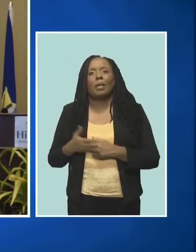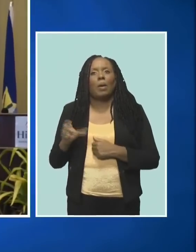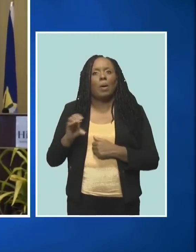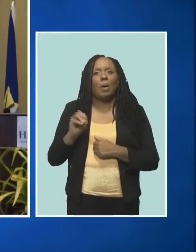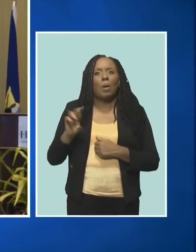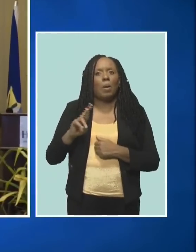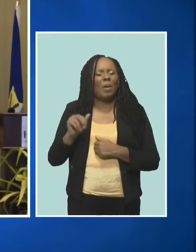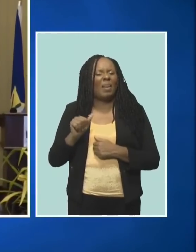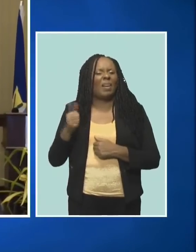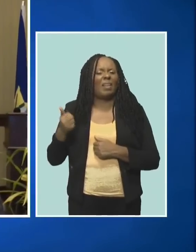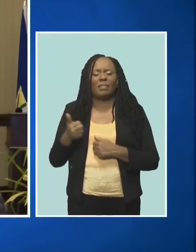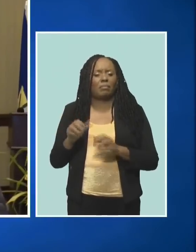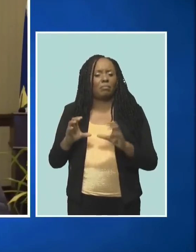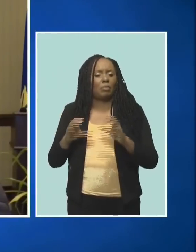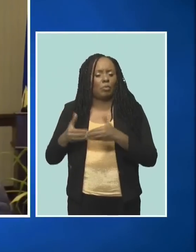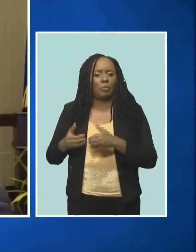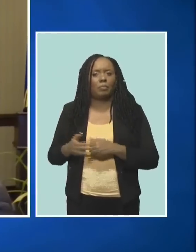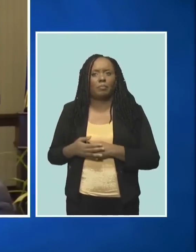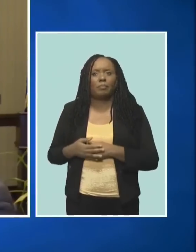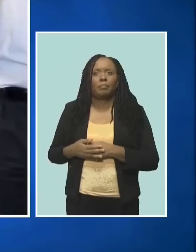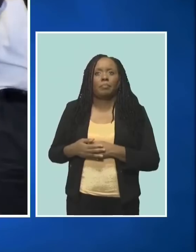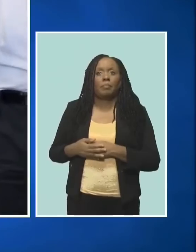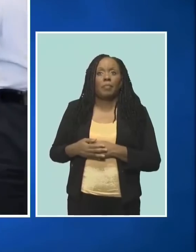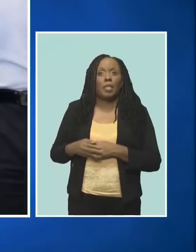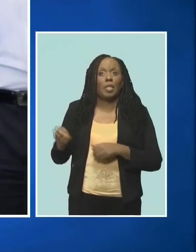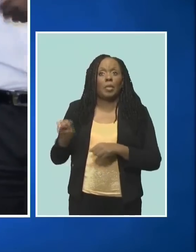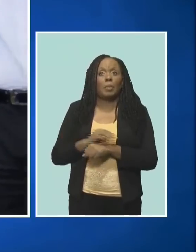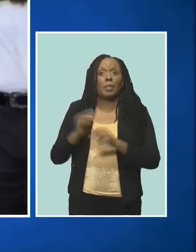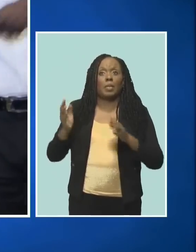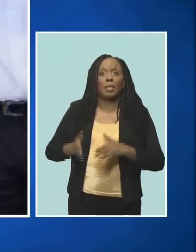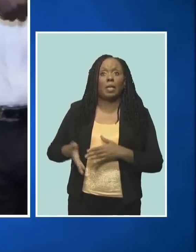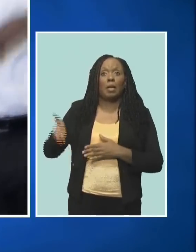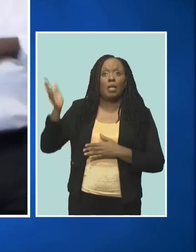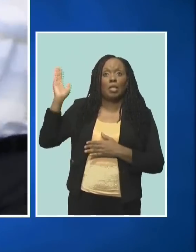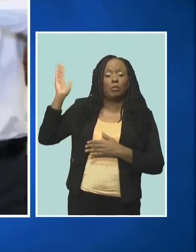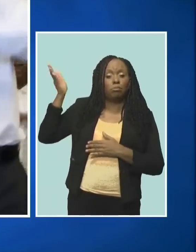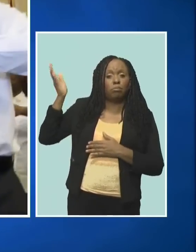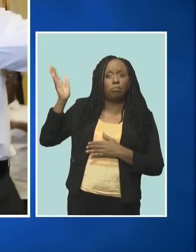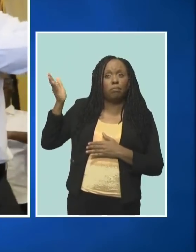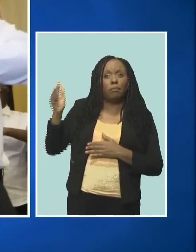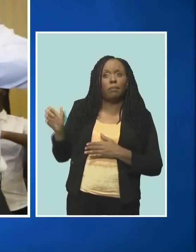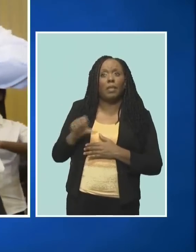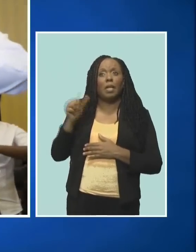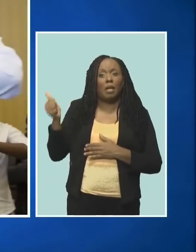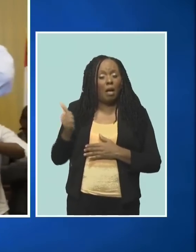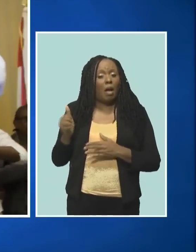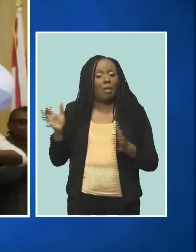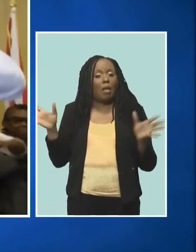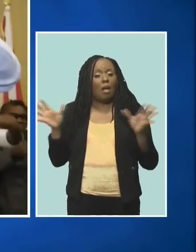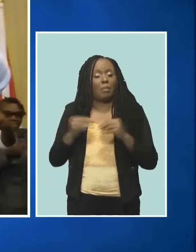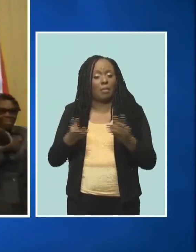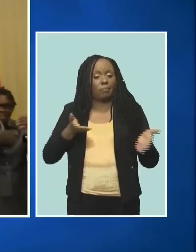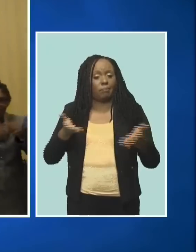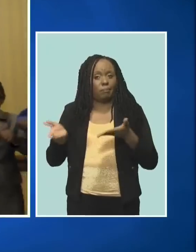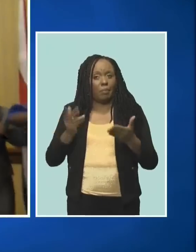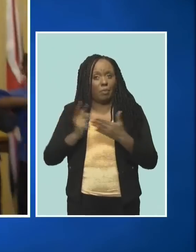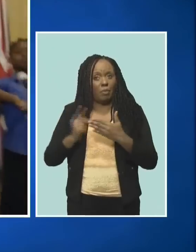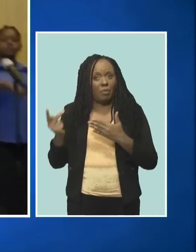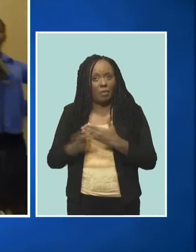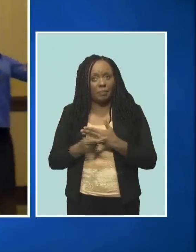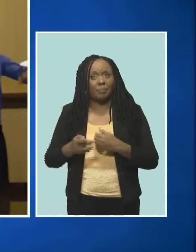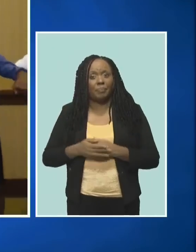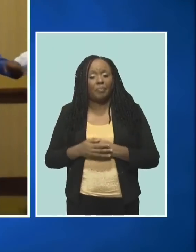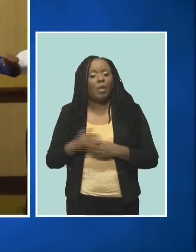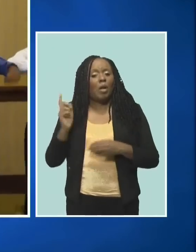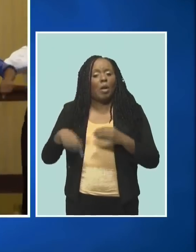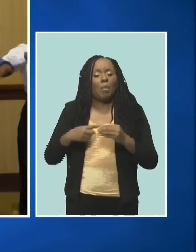the 37th Caribbean Cadet Association of Commandants Conference. It's being held under the theme,